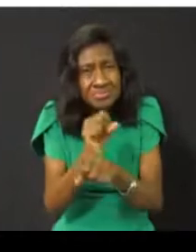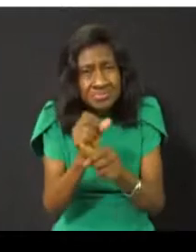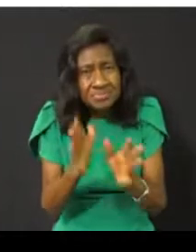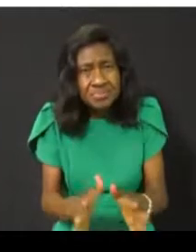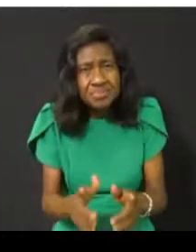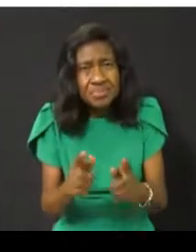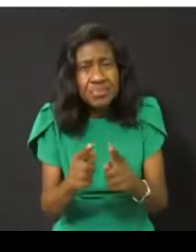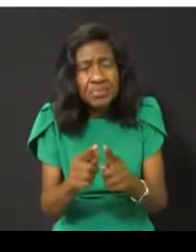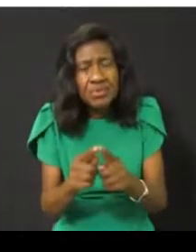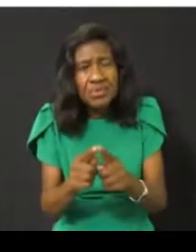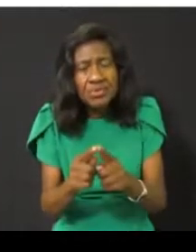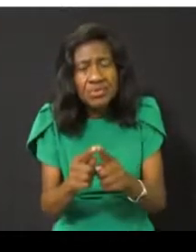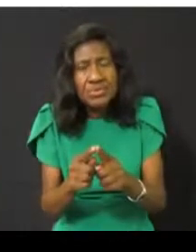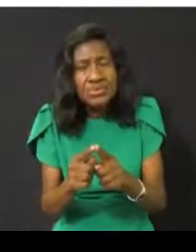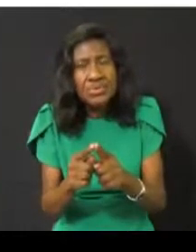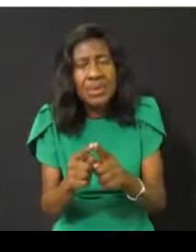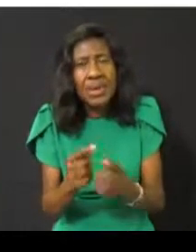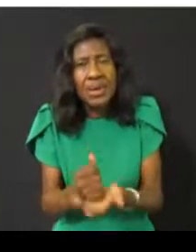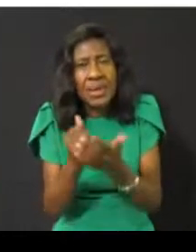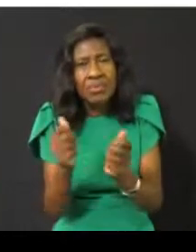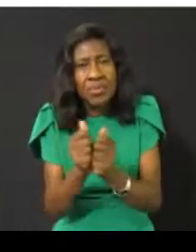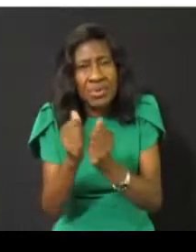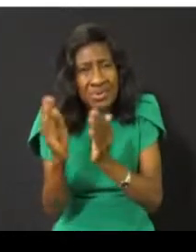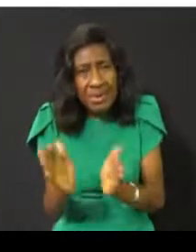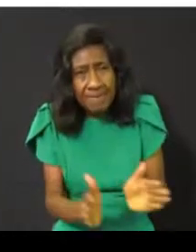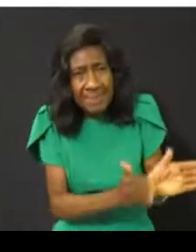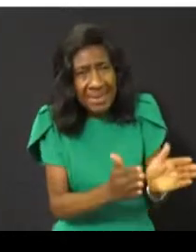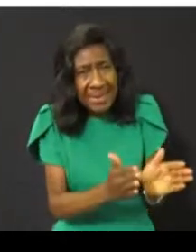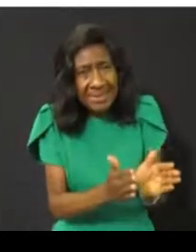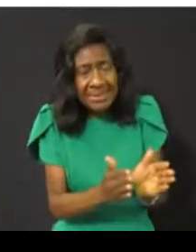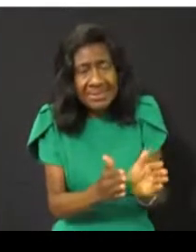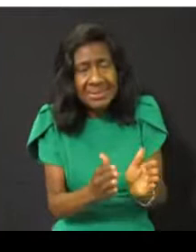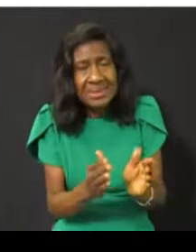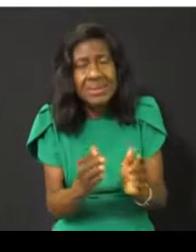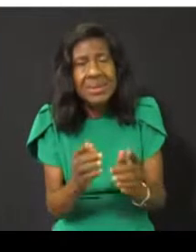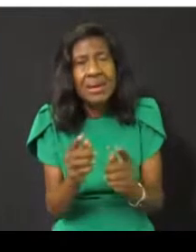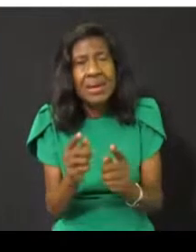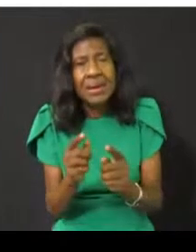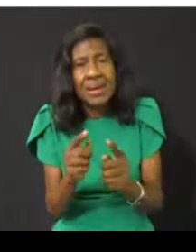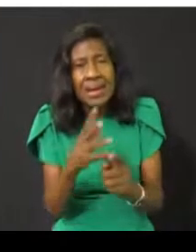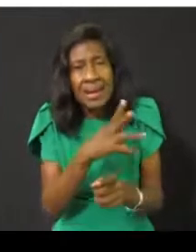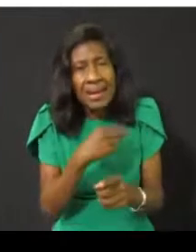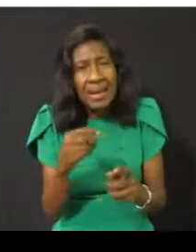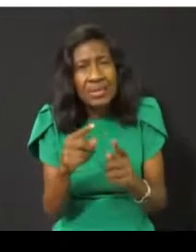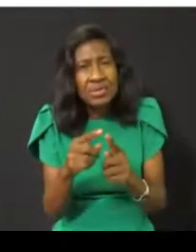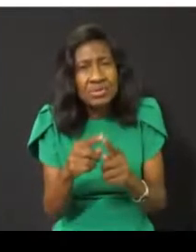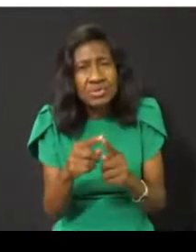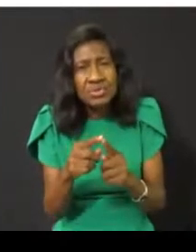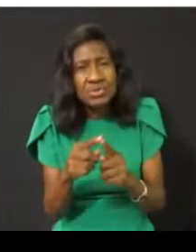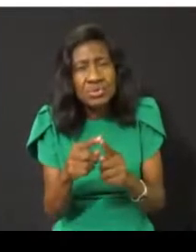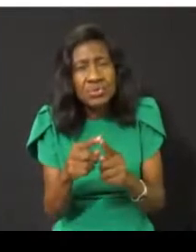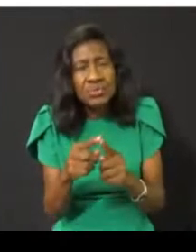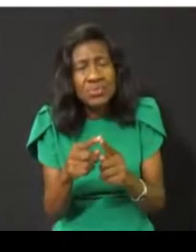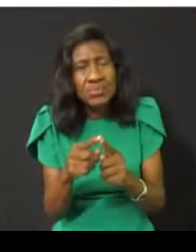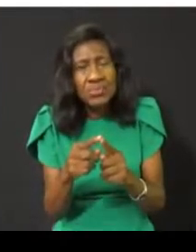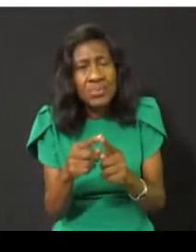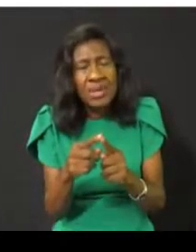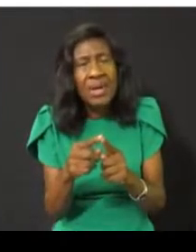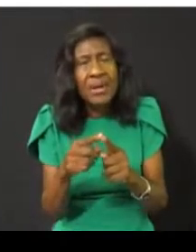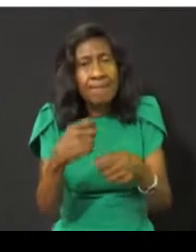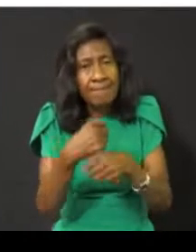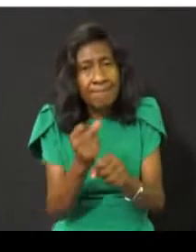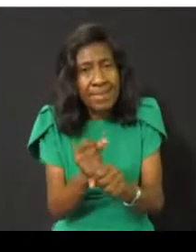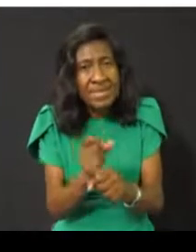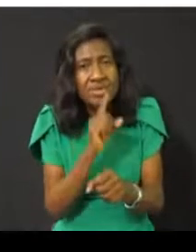our critical preparedness, readiness, and response plan, and to instill public